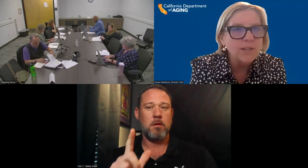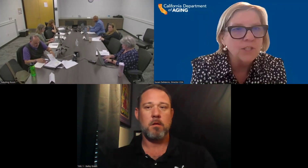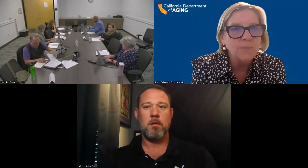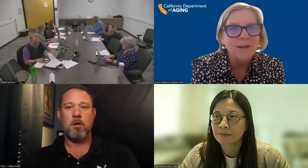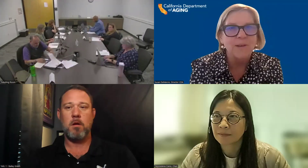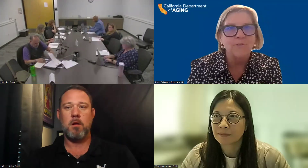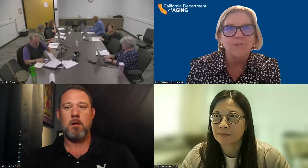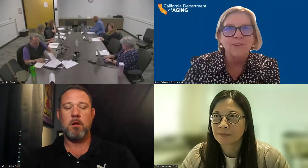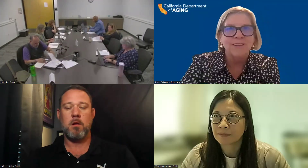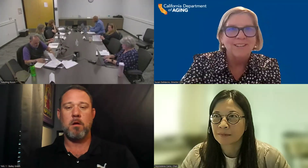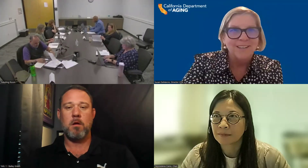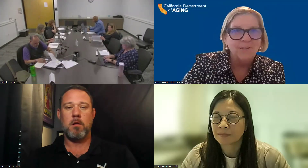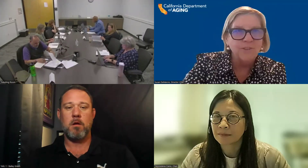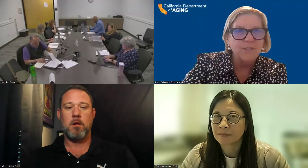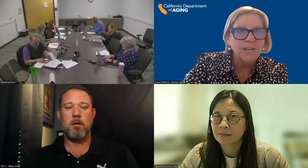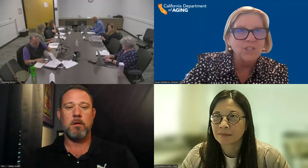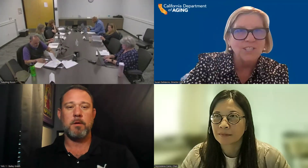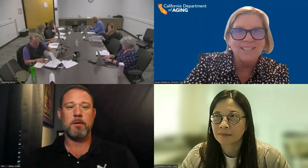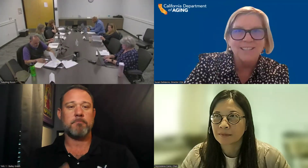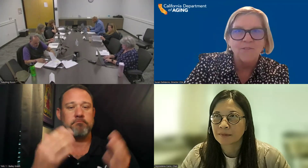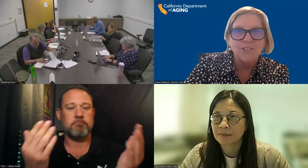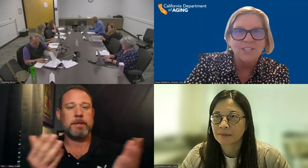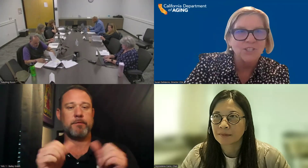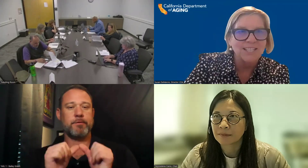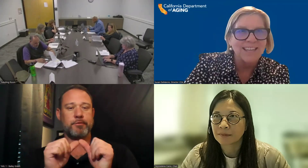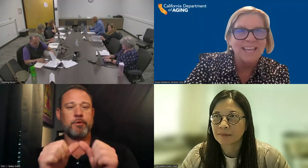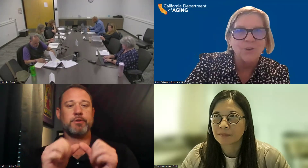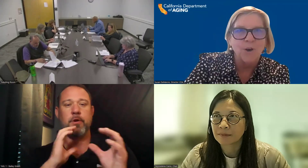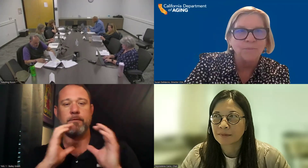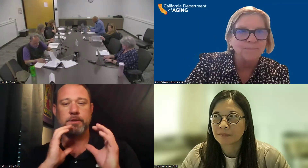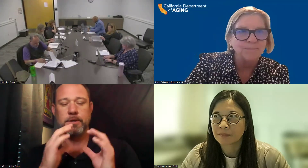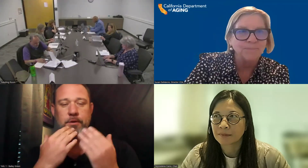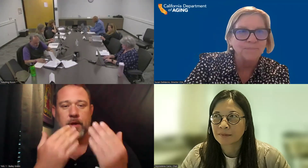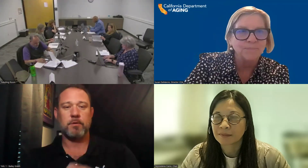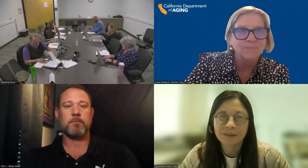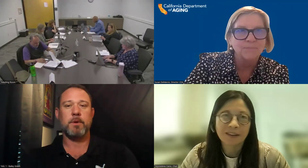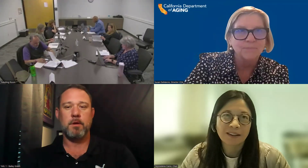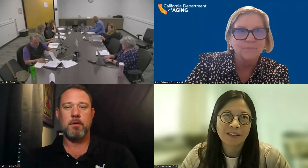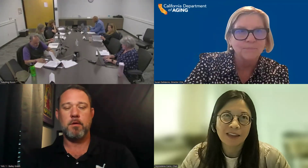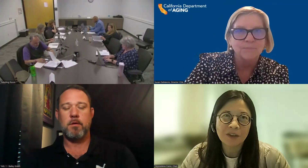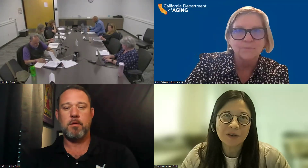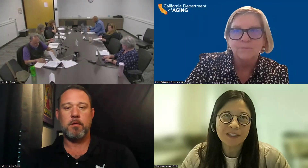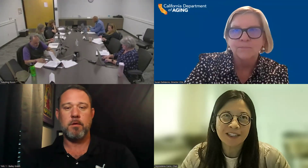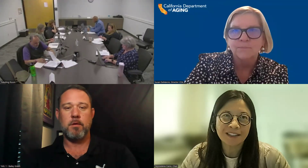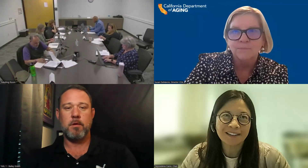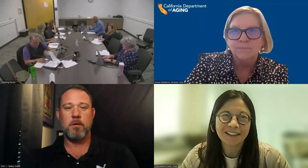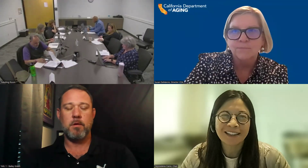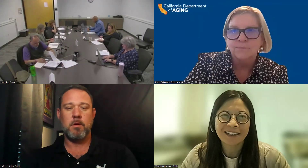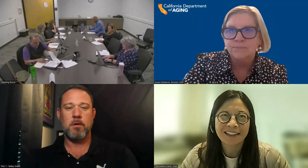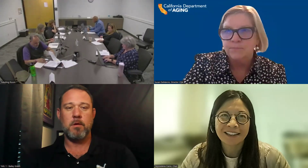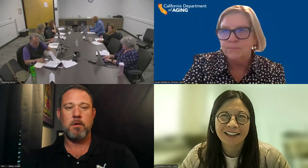are any questions, but I'm here for the duration and the conversation today. Thank you all. Thank you,